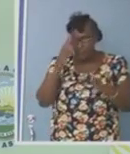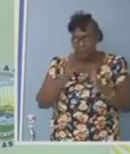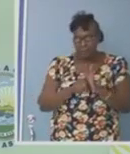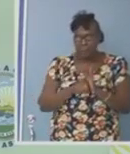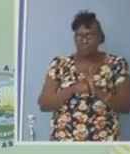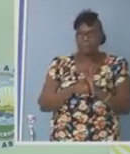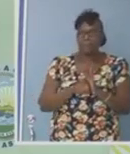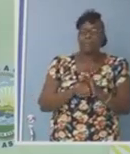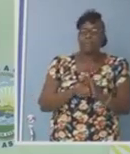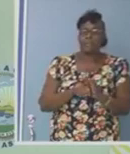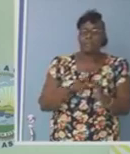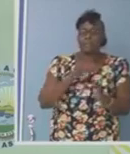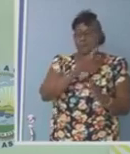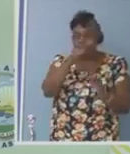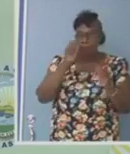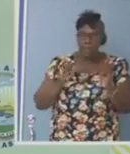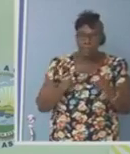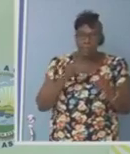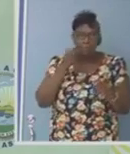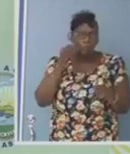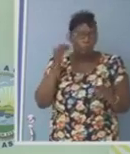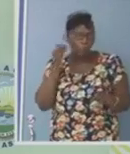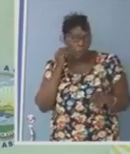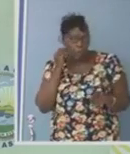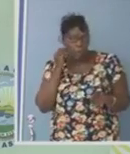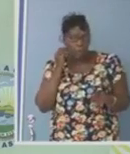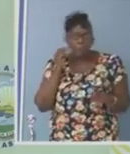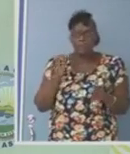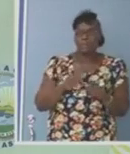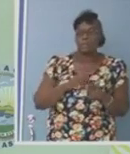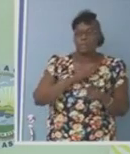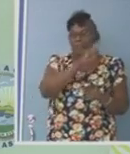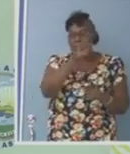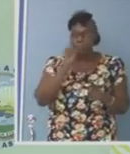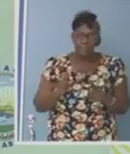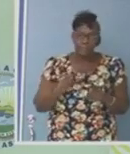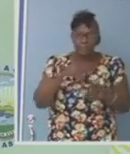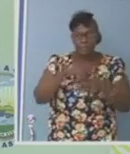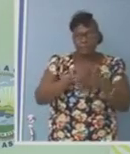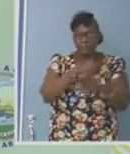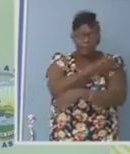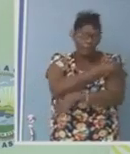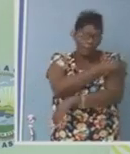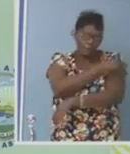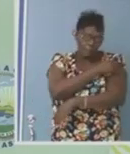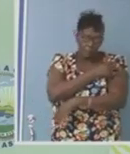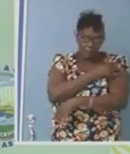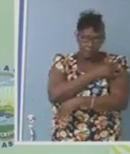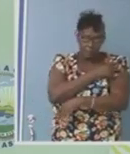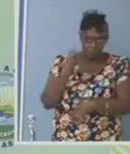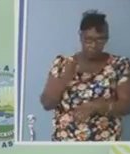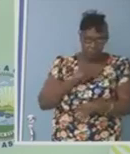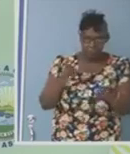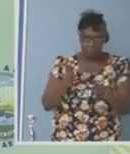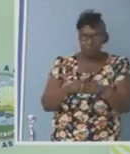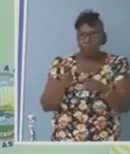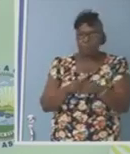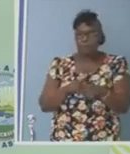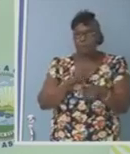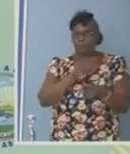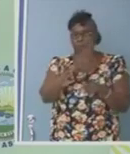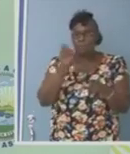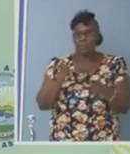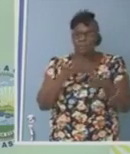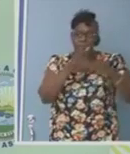at home, we have tested isolation and quarantine at the hospital, and we have also tested